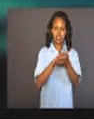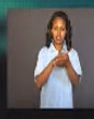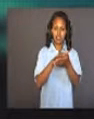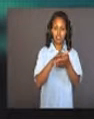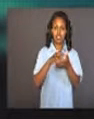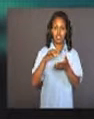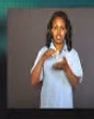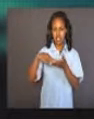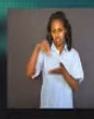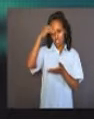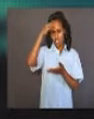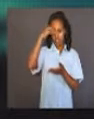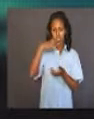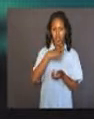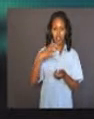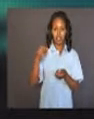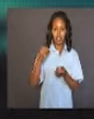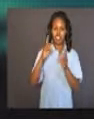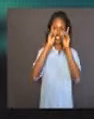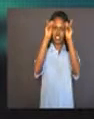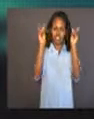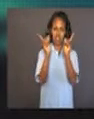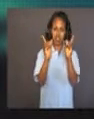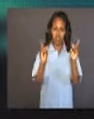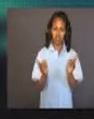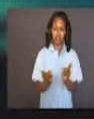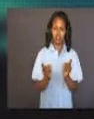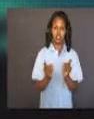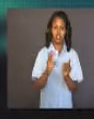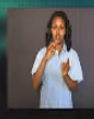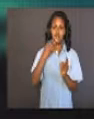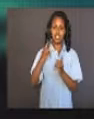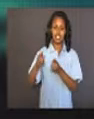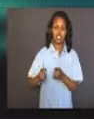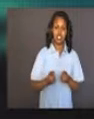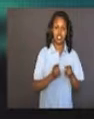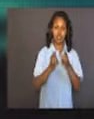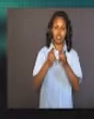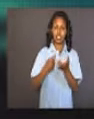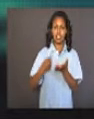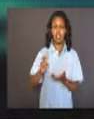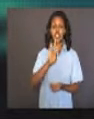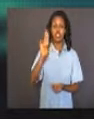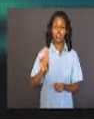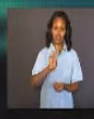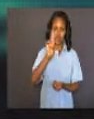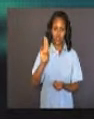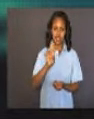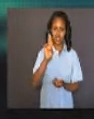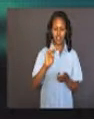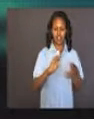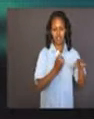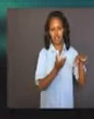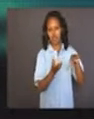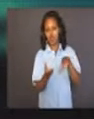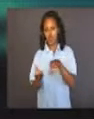the study and design of systems that use the